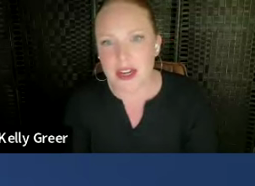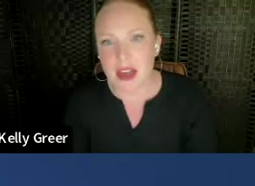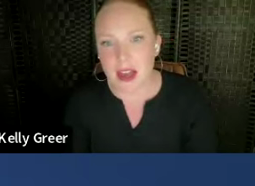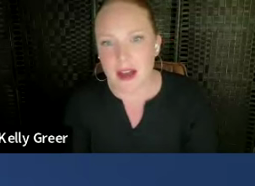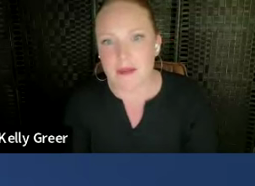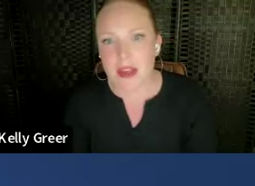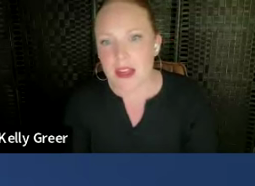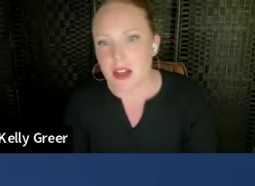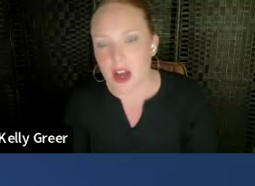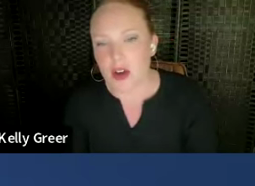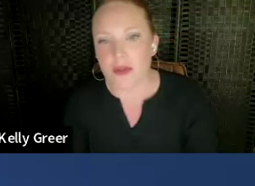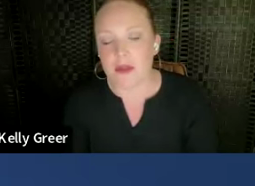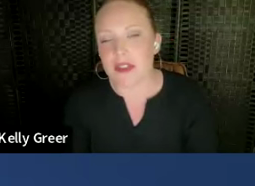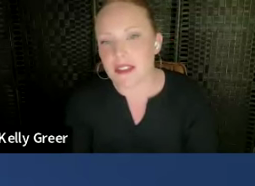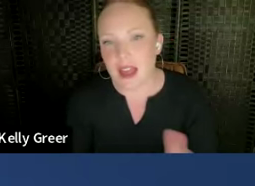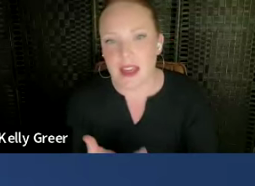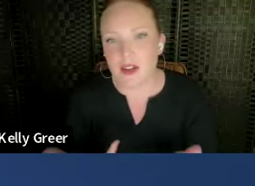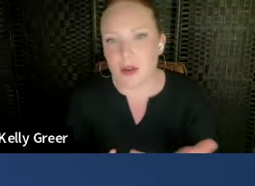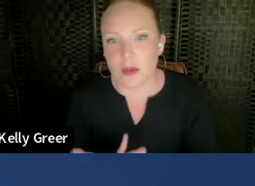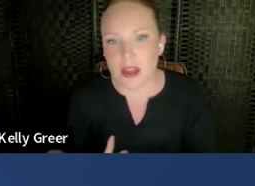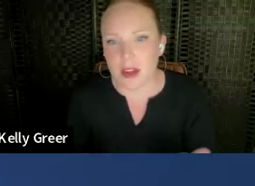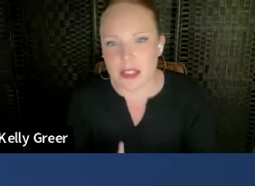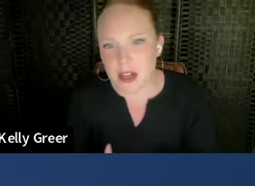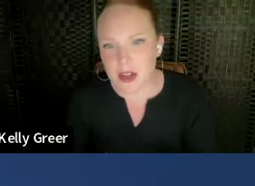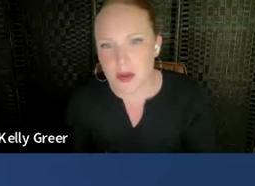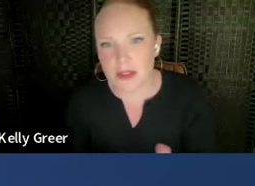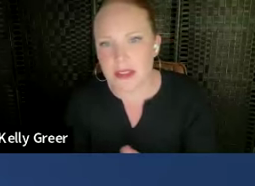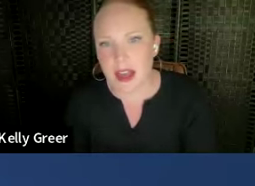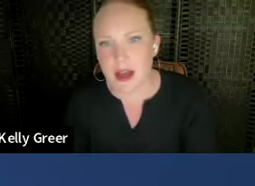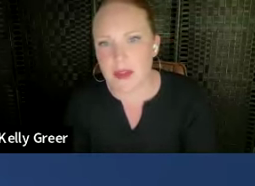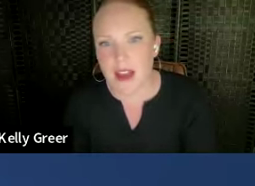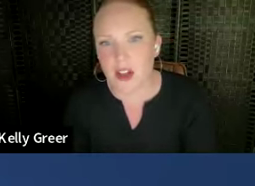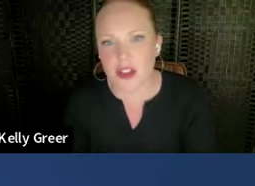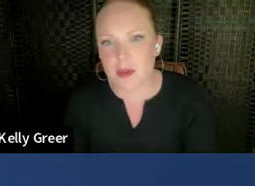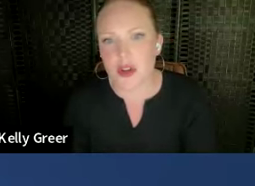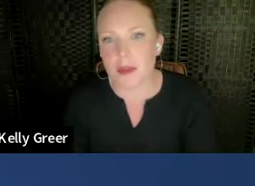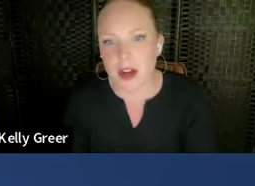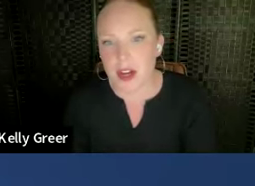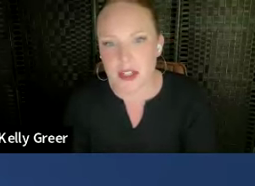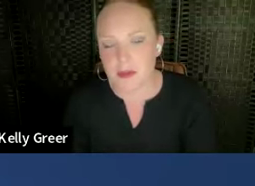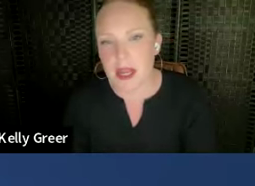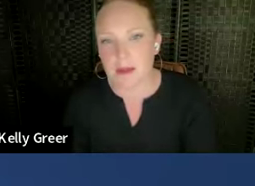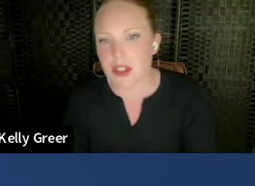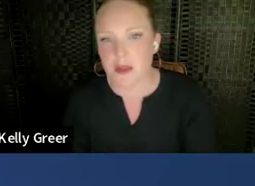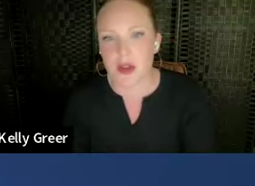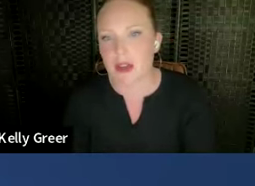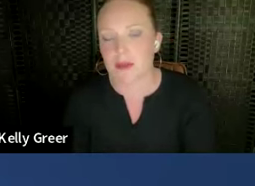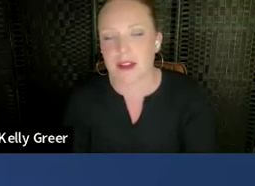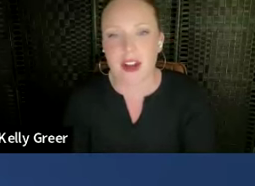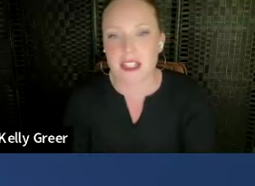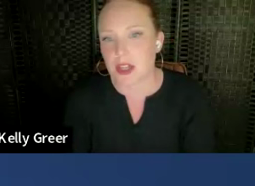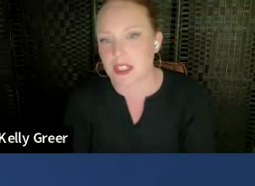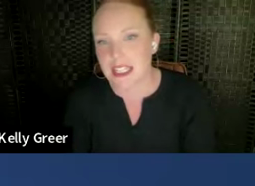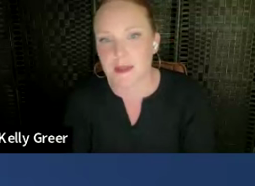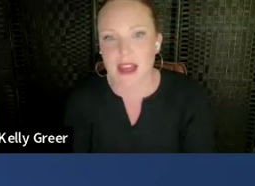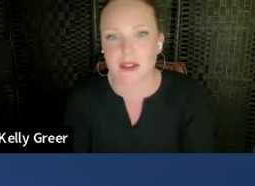of the hearing, you know, they would sign or we could take notes. I felt like there was no barriers being able to communicate with